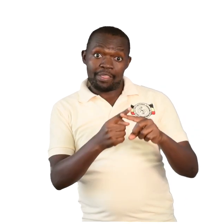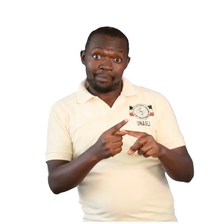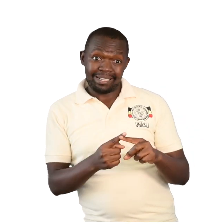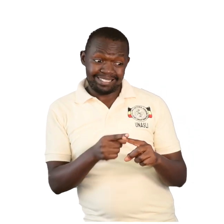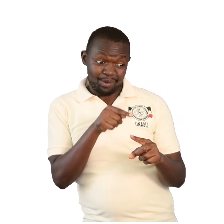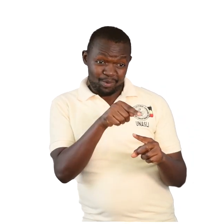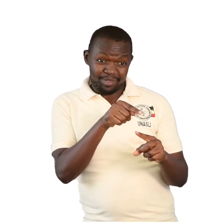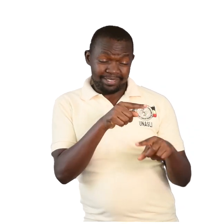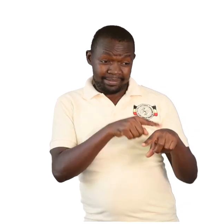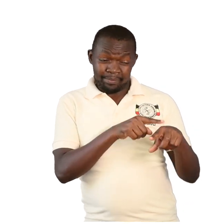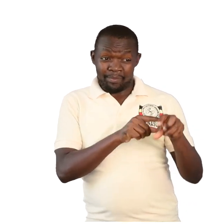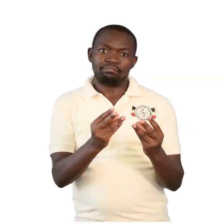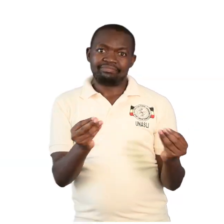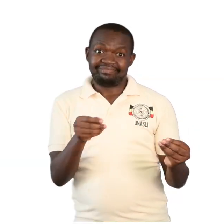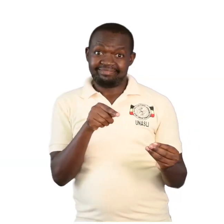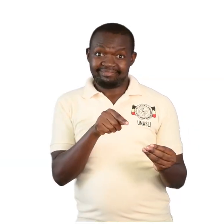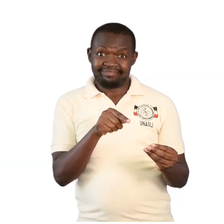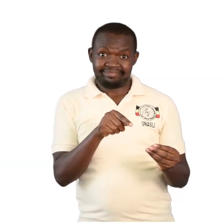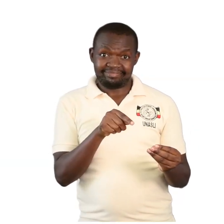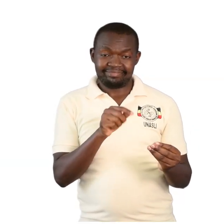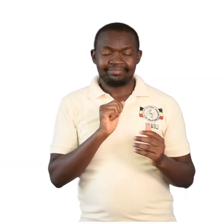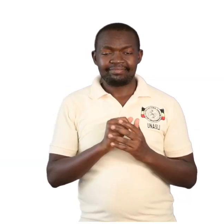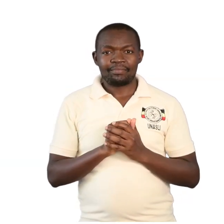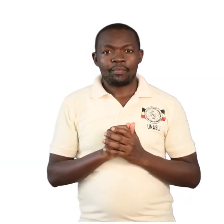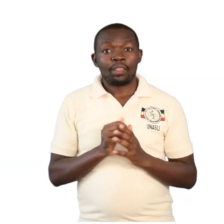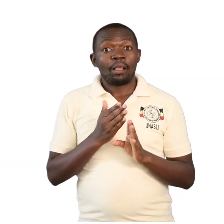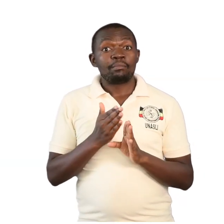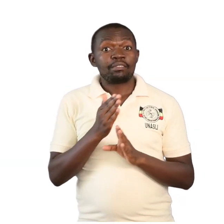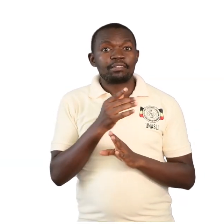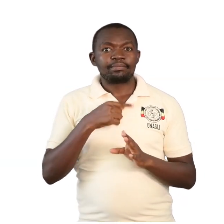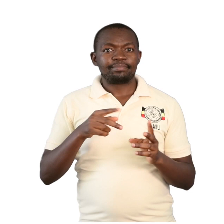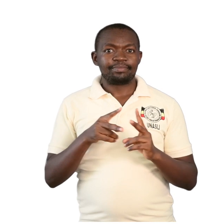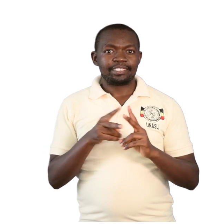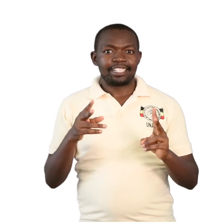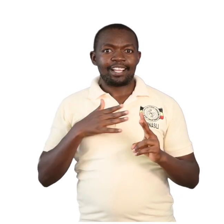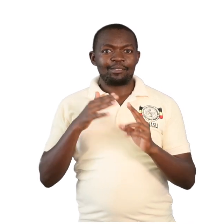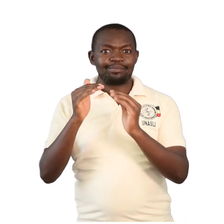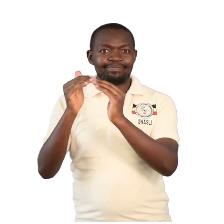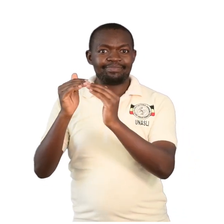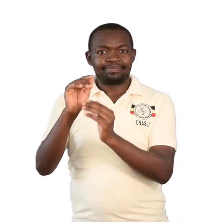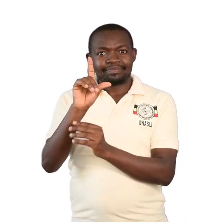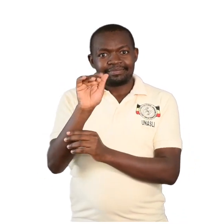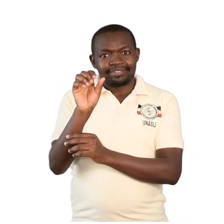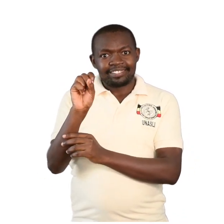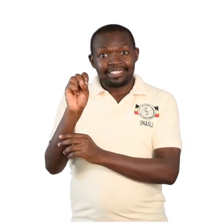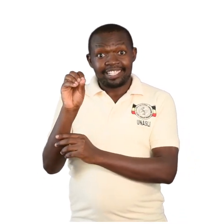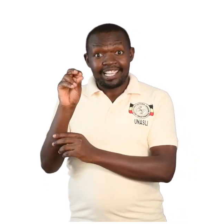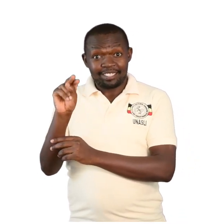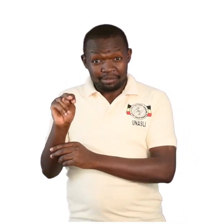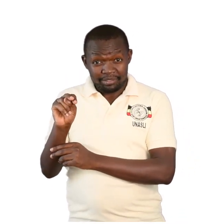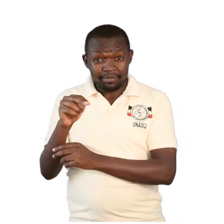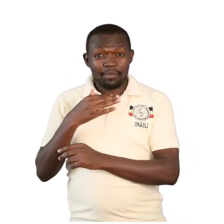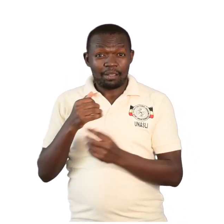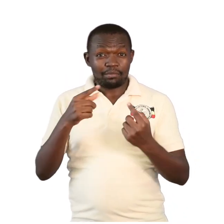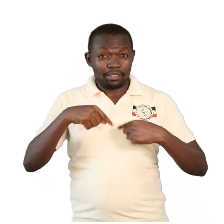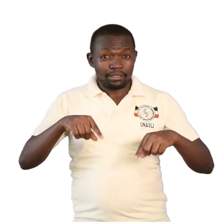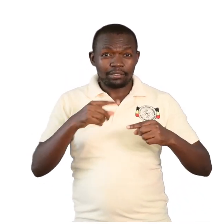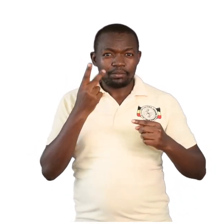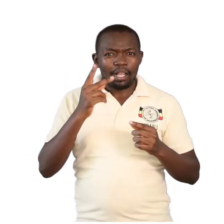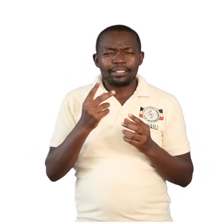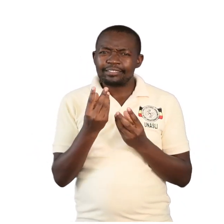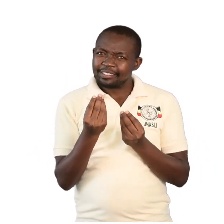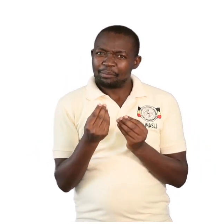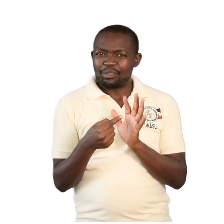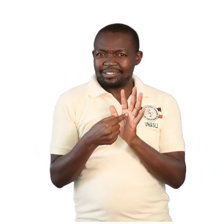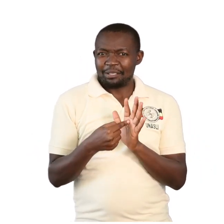involving speed. Before we begin our lesson, I want us to do a simple